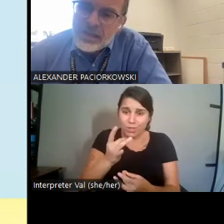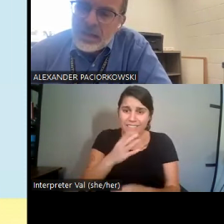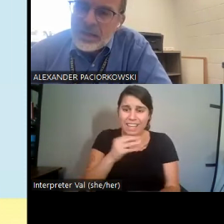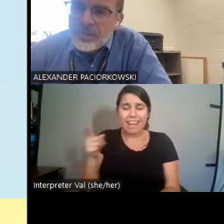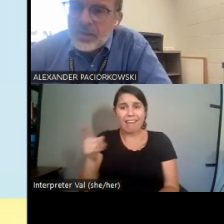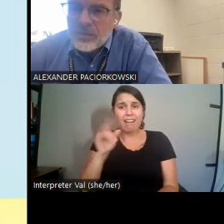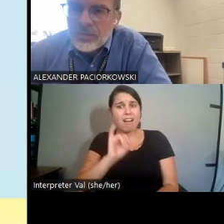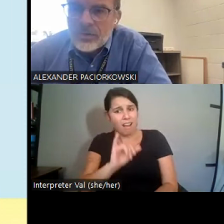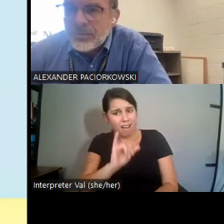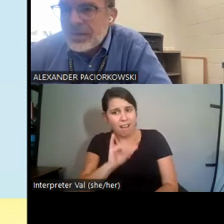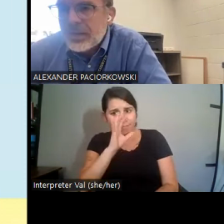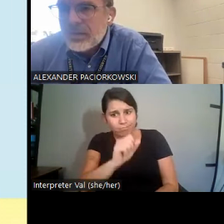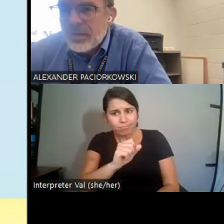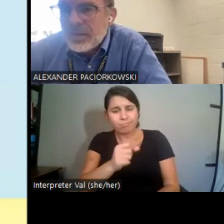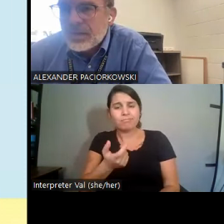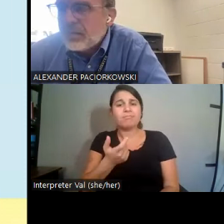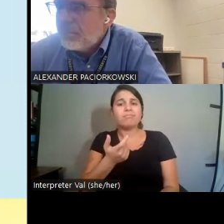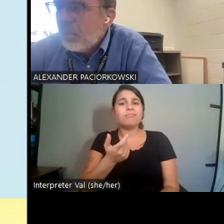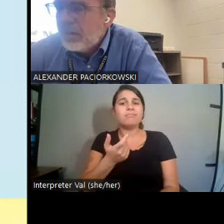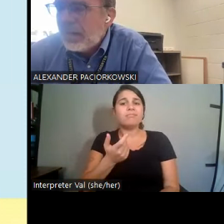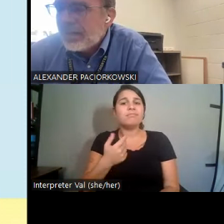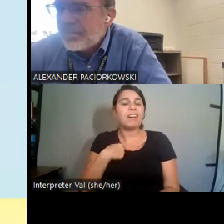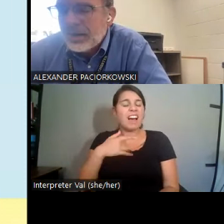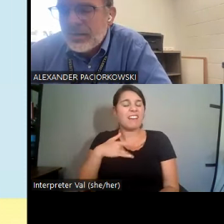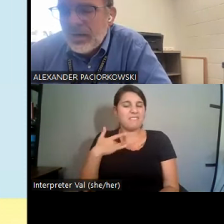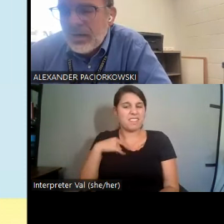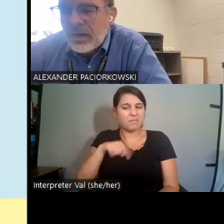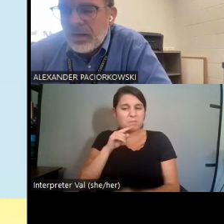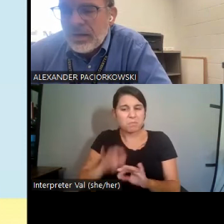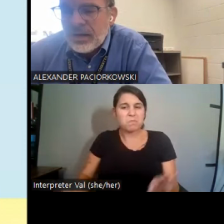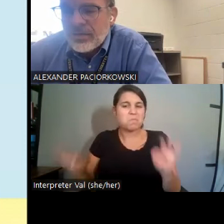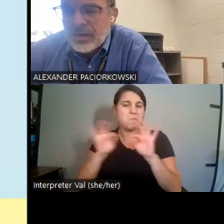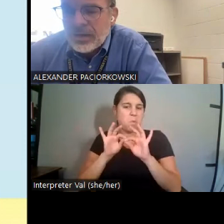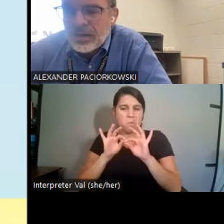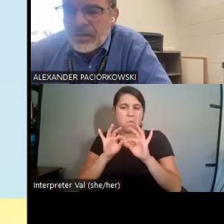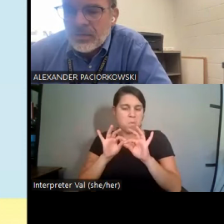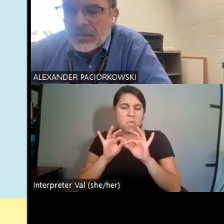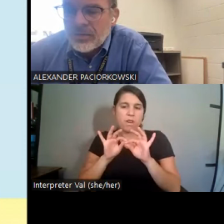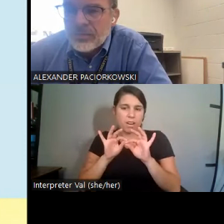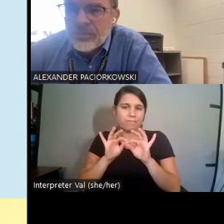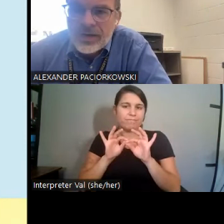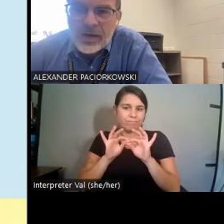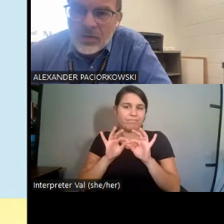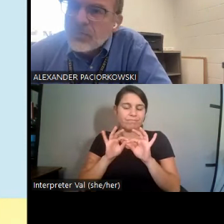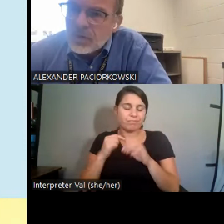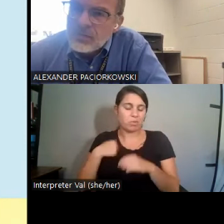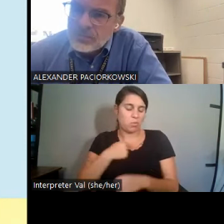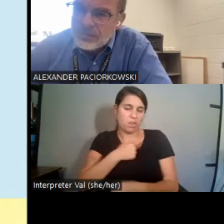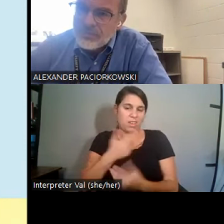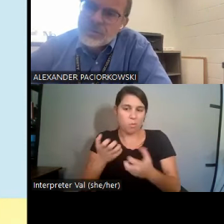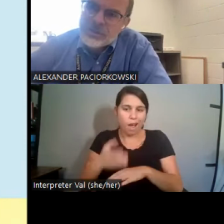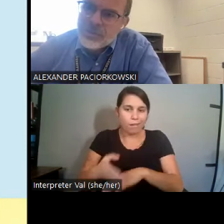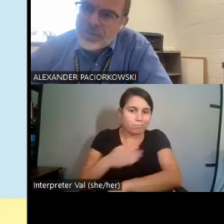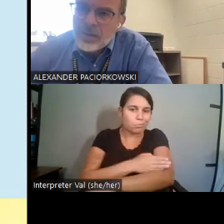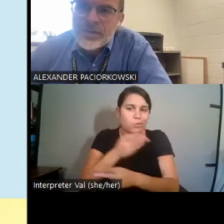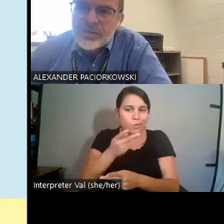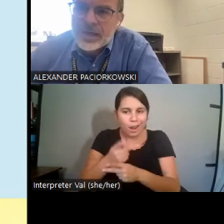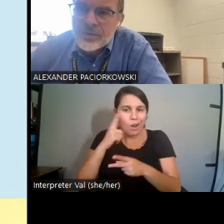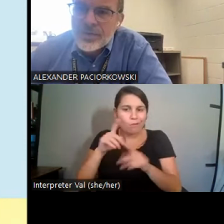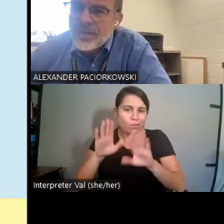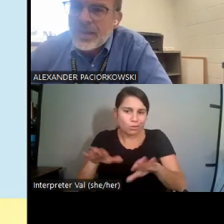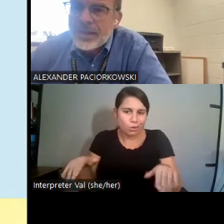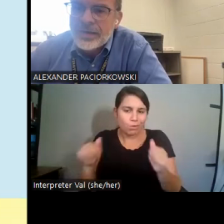and our group does think that this is an important aspect as we look to improve care overall for children with